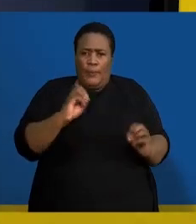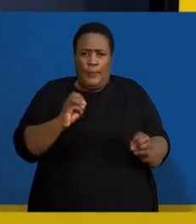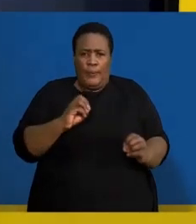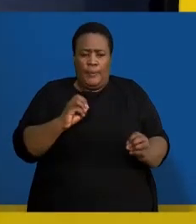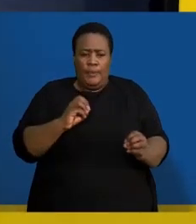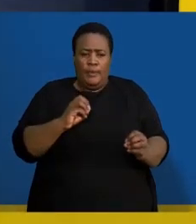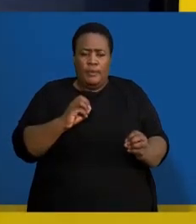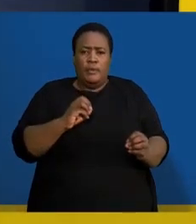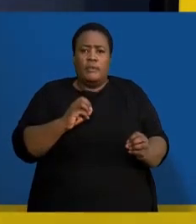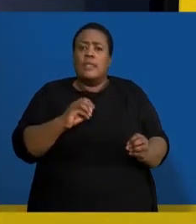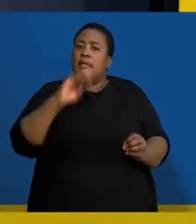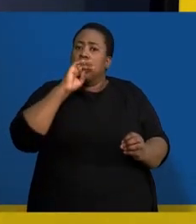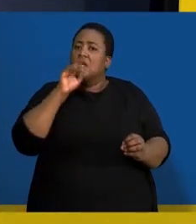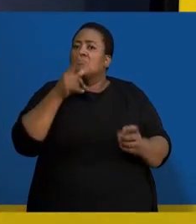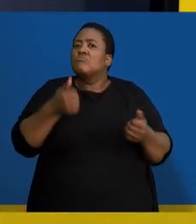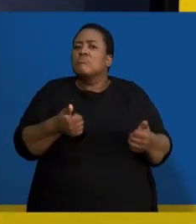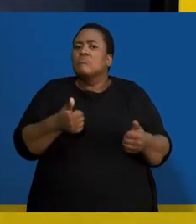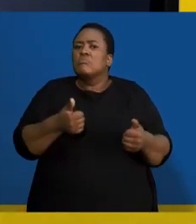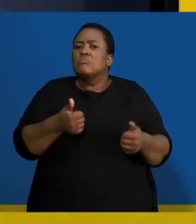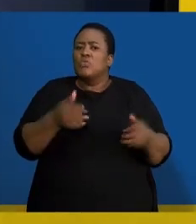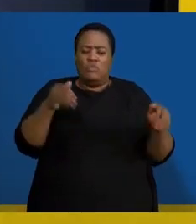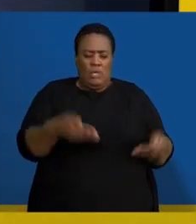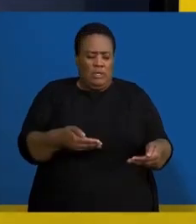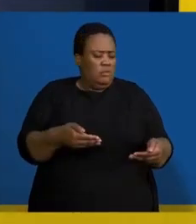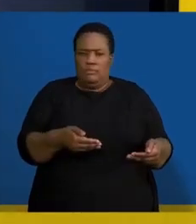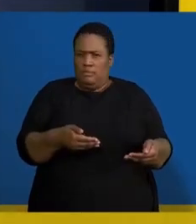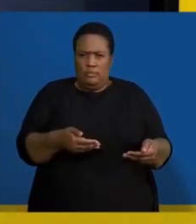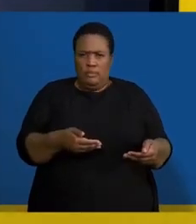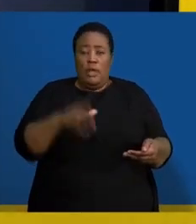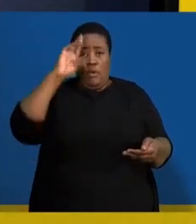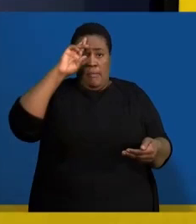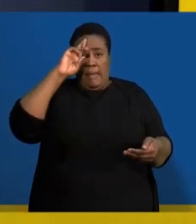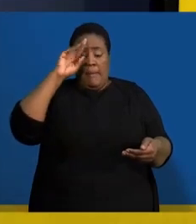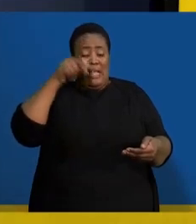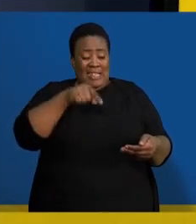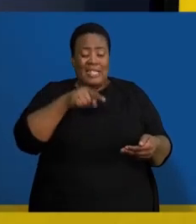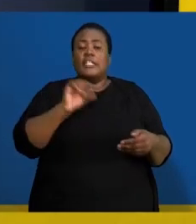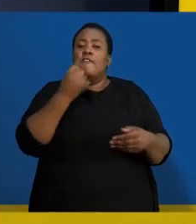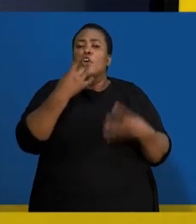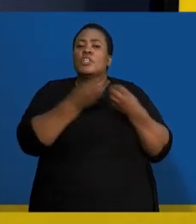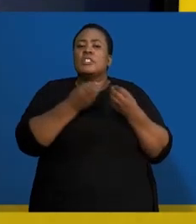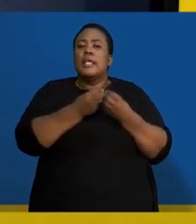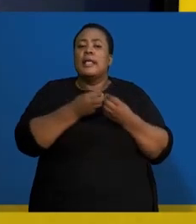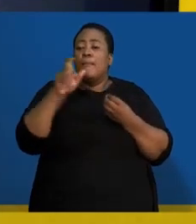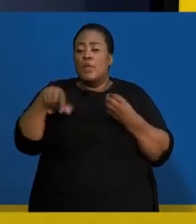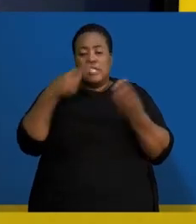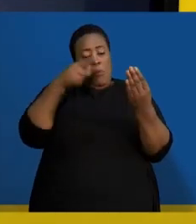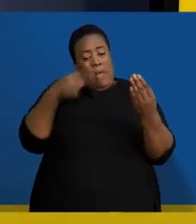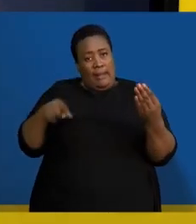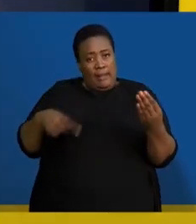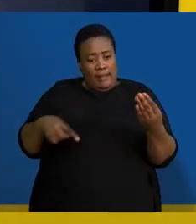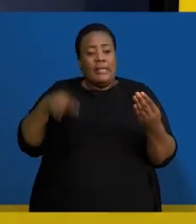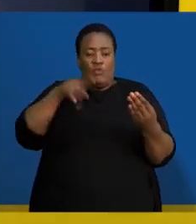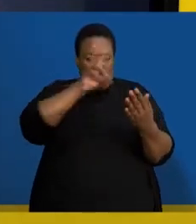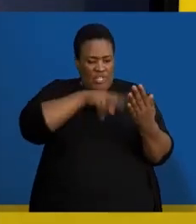not given a good impression. Remember, the introduction is the first thing that the marker reads. So it has to give a good impression. It